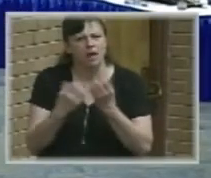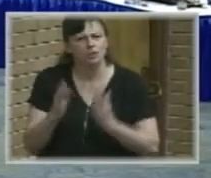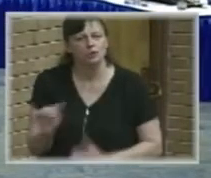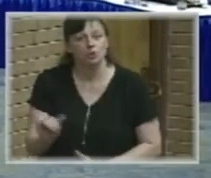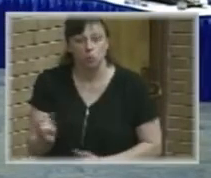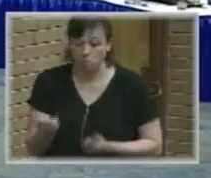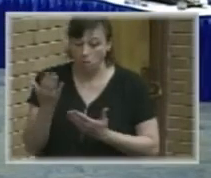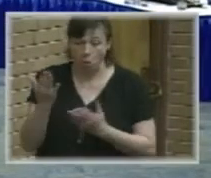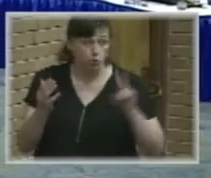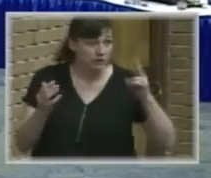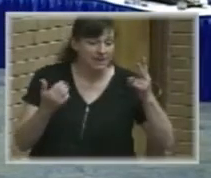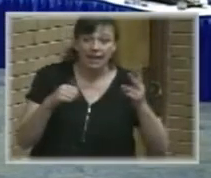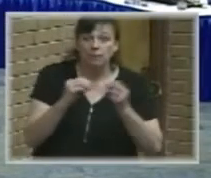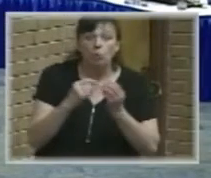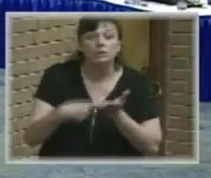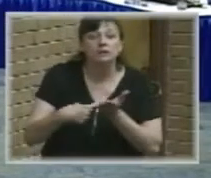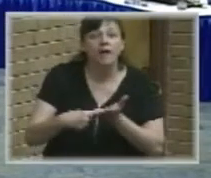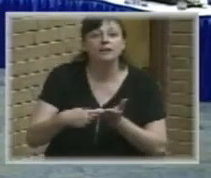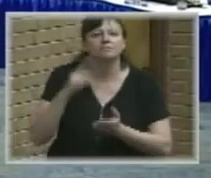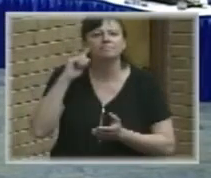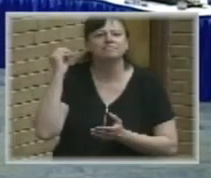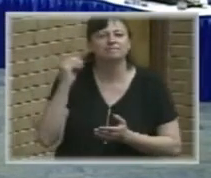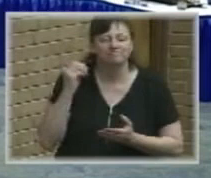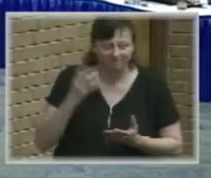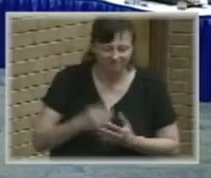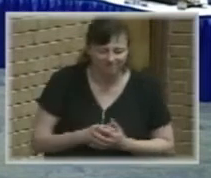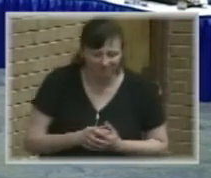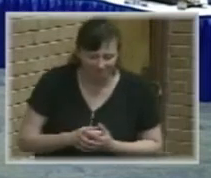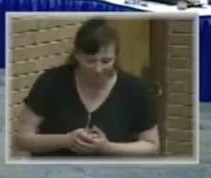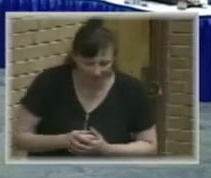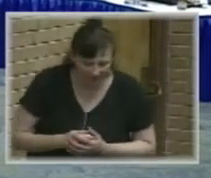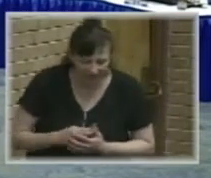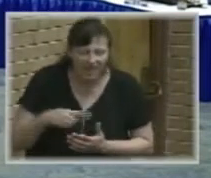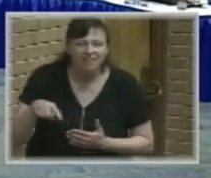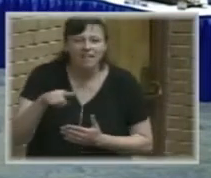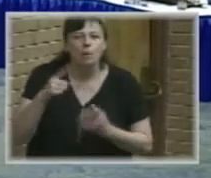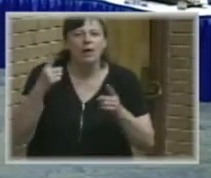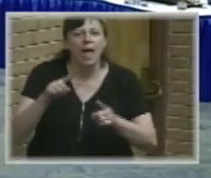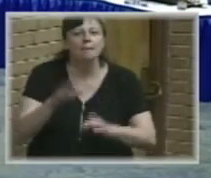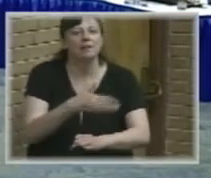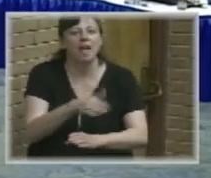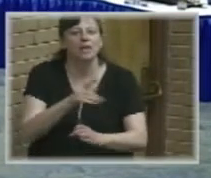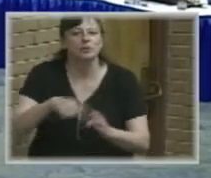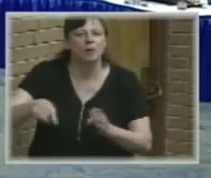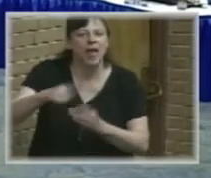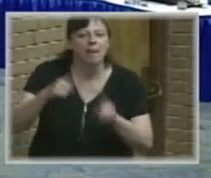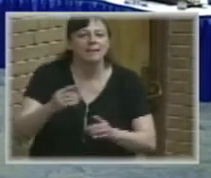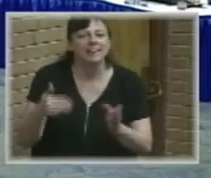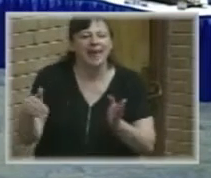Any further discussion? Yes, Noble Vibes will be back again next year.